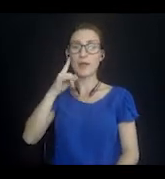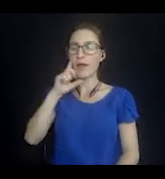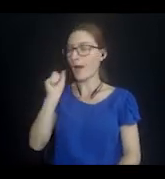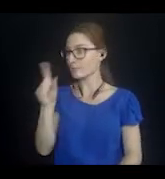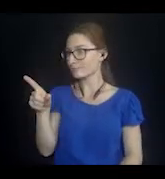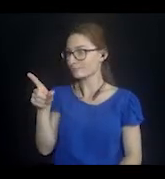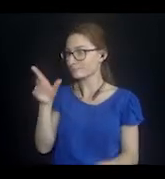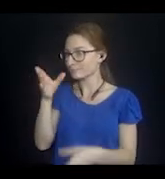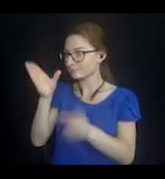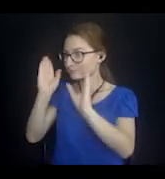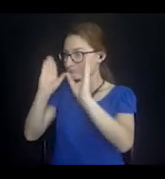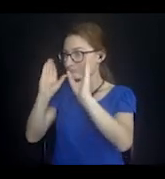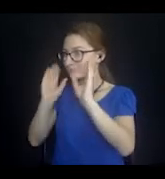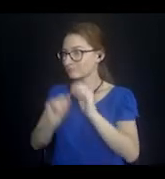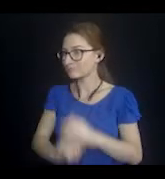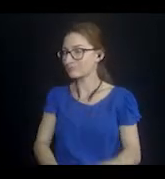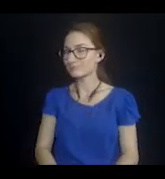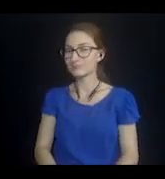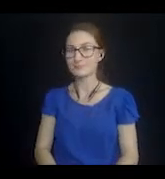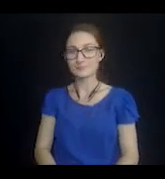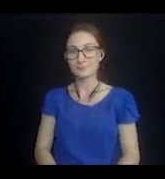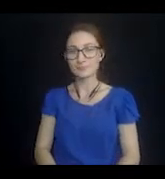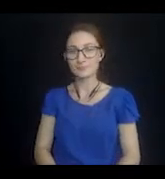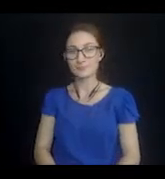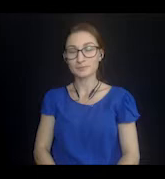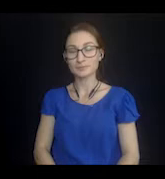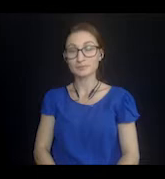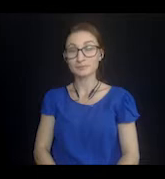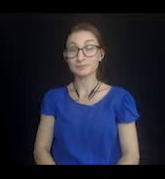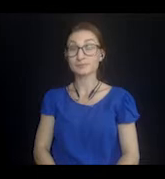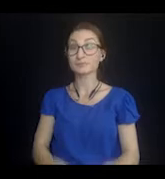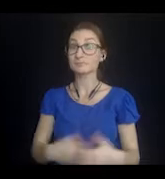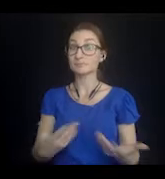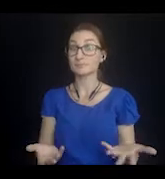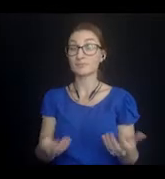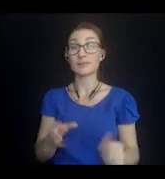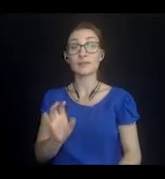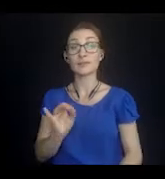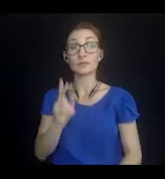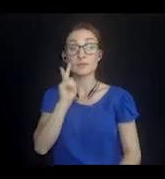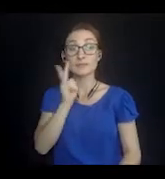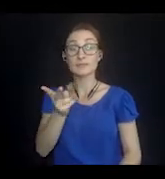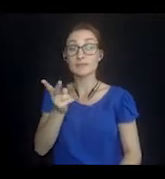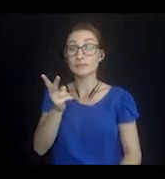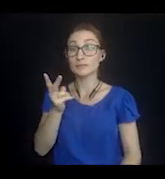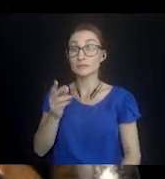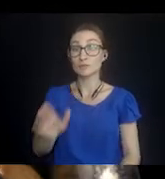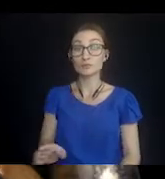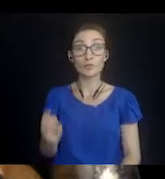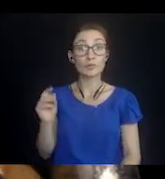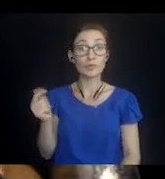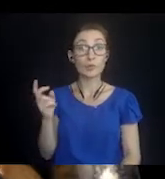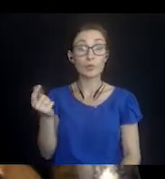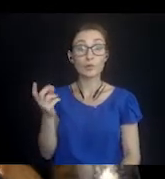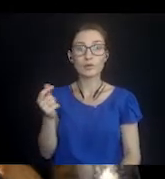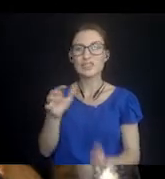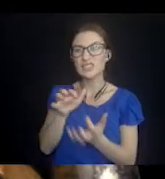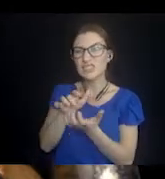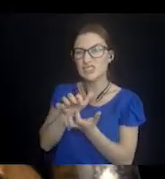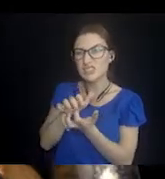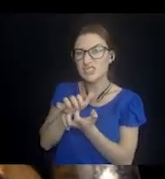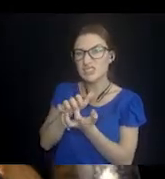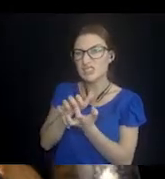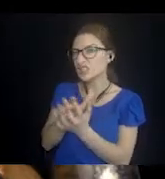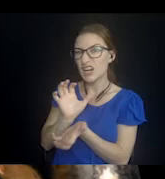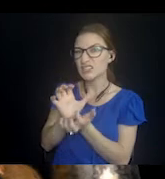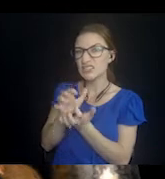a positive experience with alcohol in the past, and that will grab your attention. In another vein, if you see a